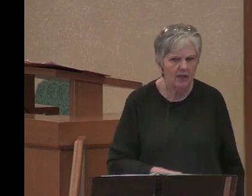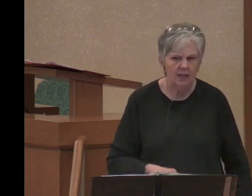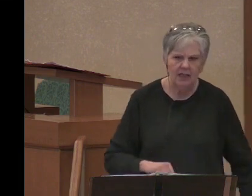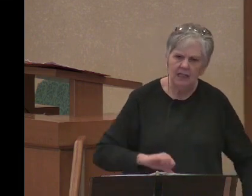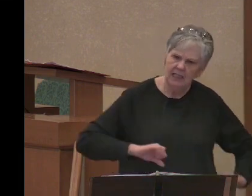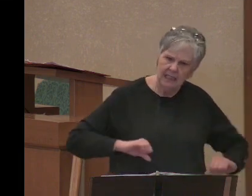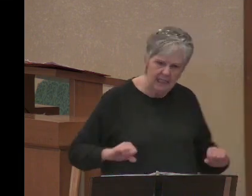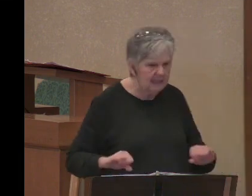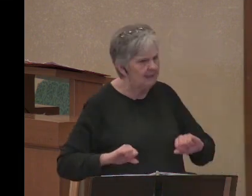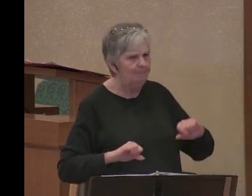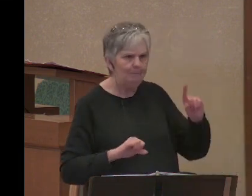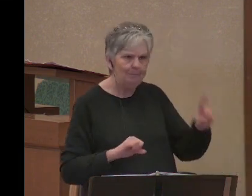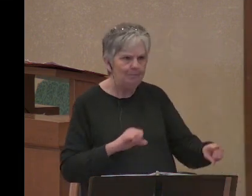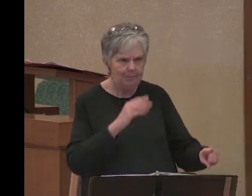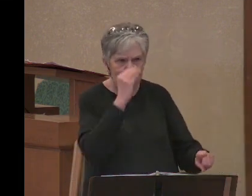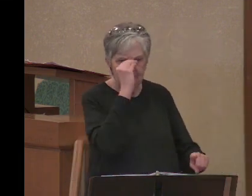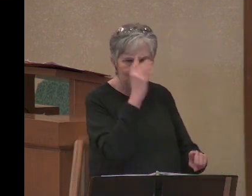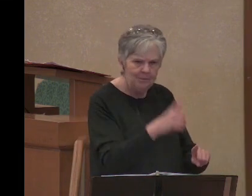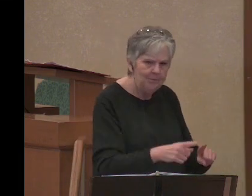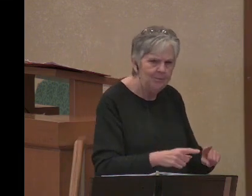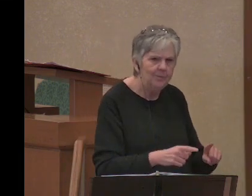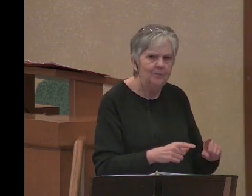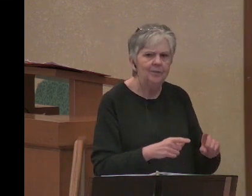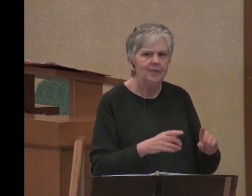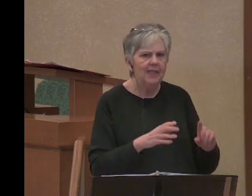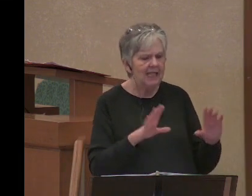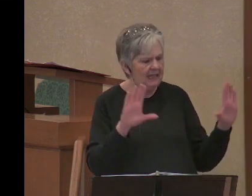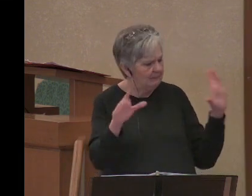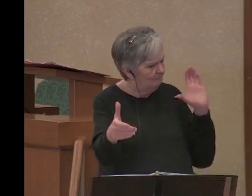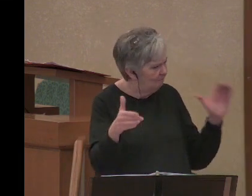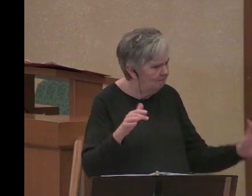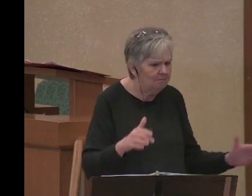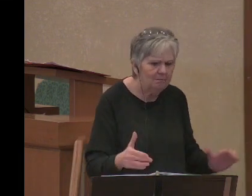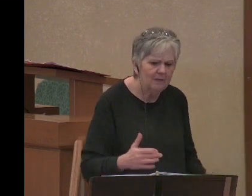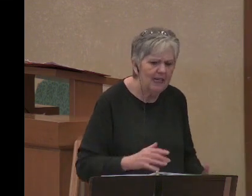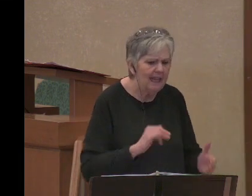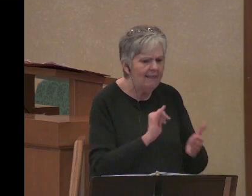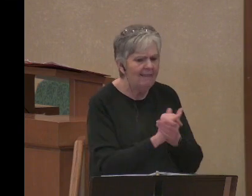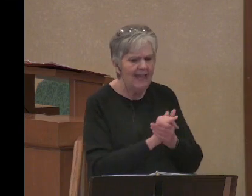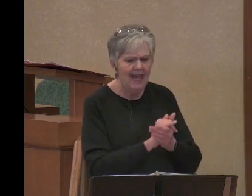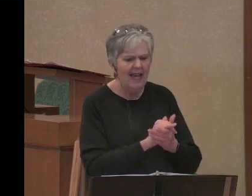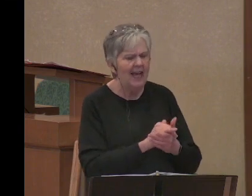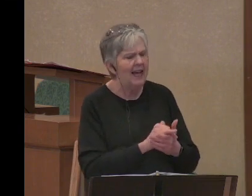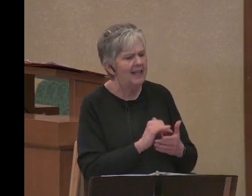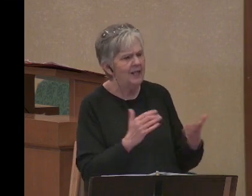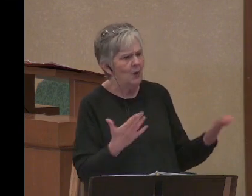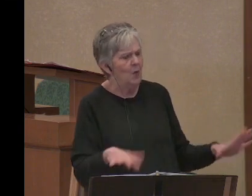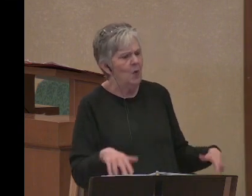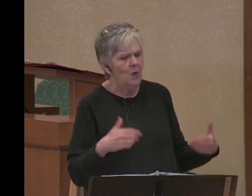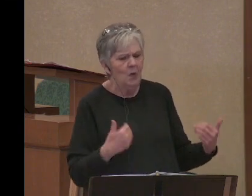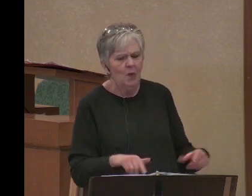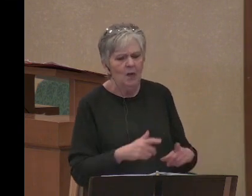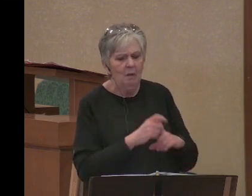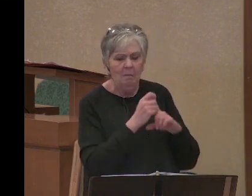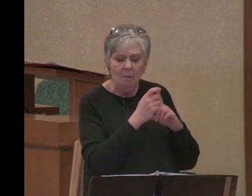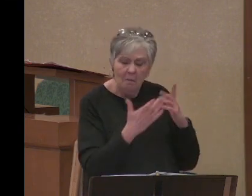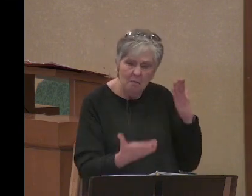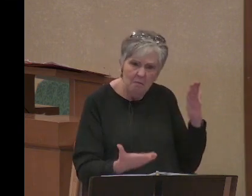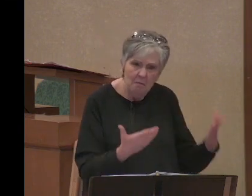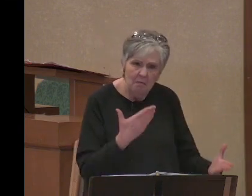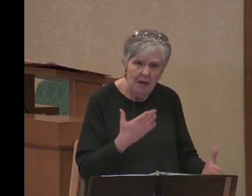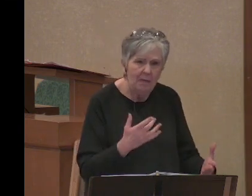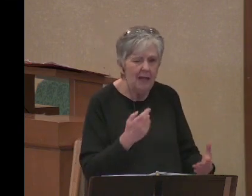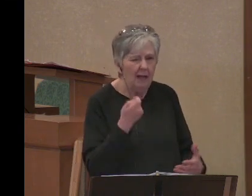he pushes the extreme, he creates a hyperbole that is so exceptional, perhaps it might even be a little